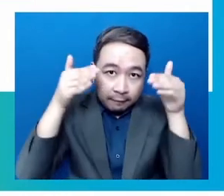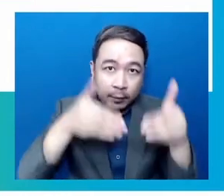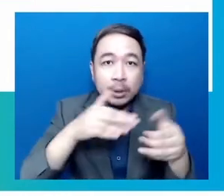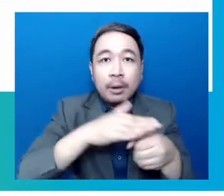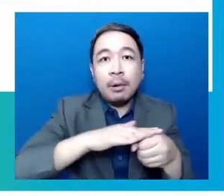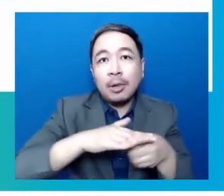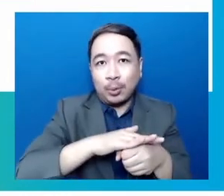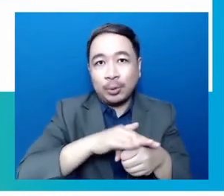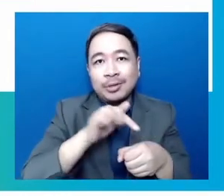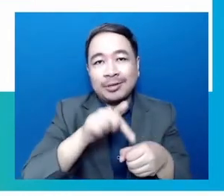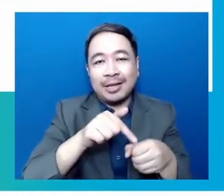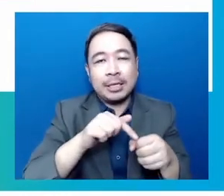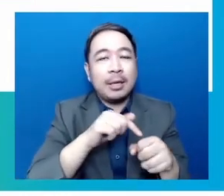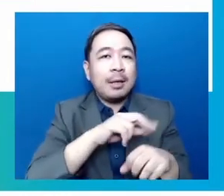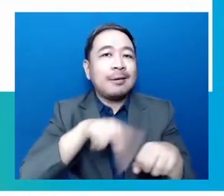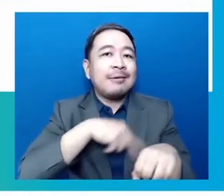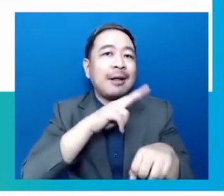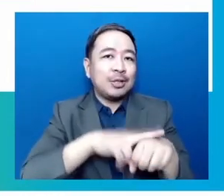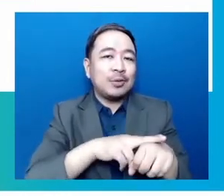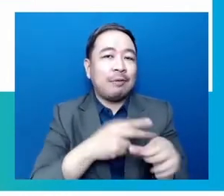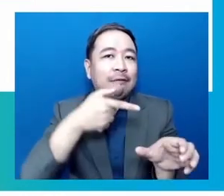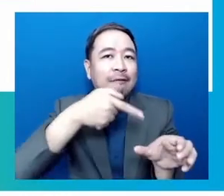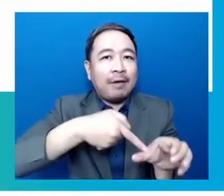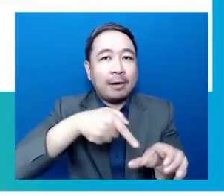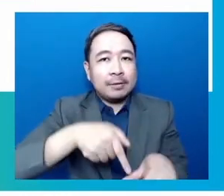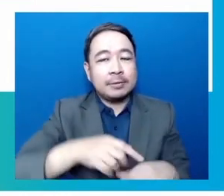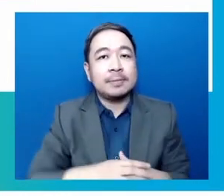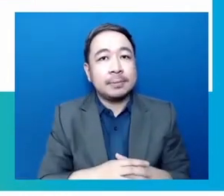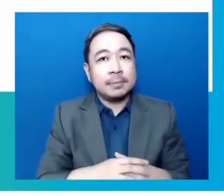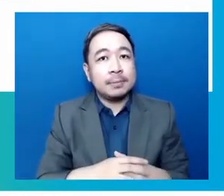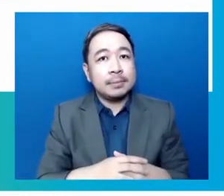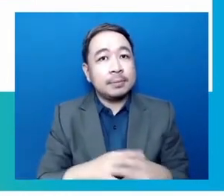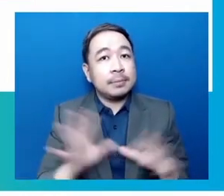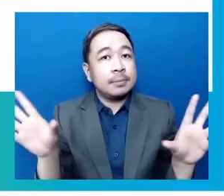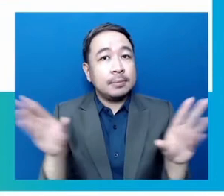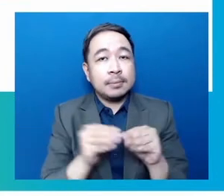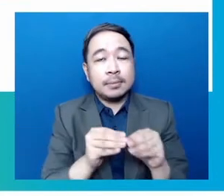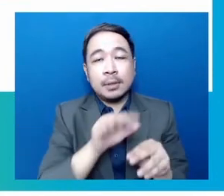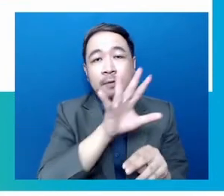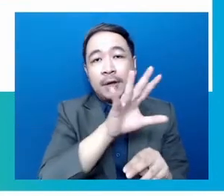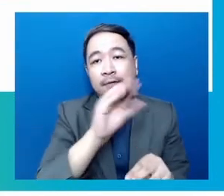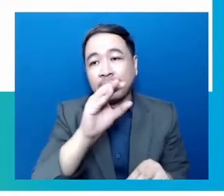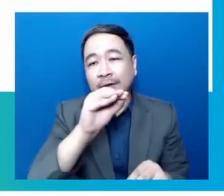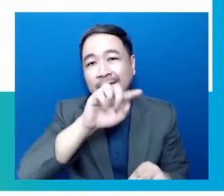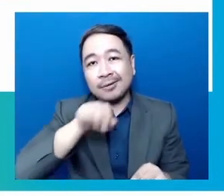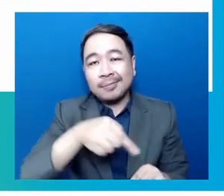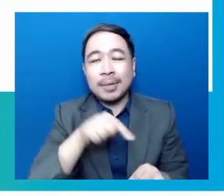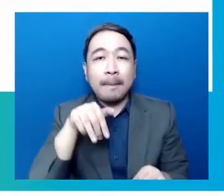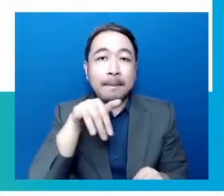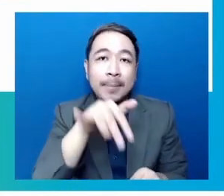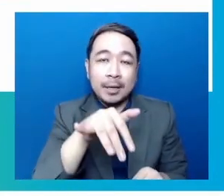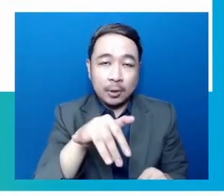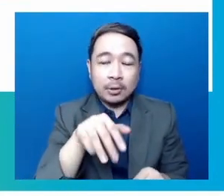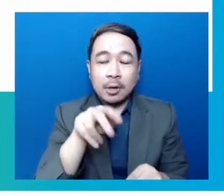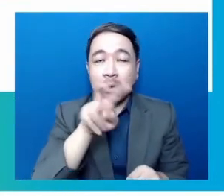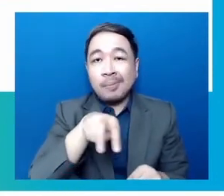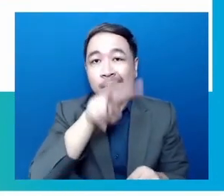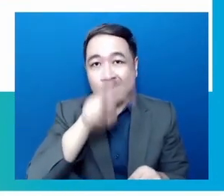gas, which is LNG. Out of 500 million budget in Rupsha power plant,